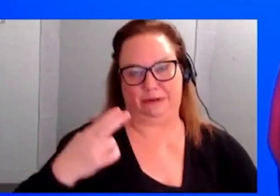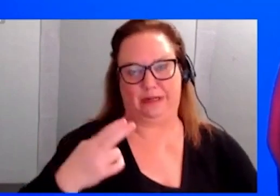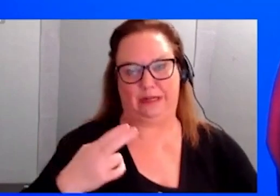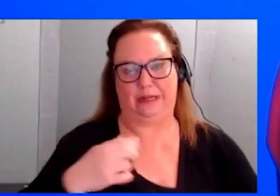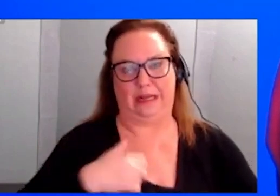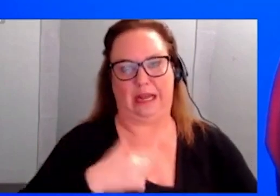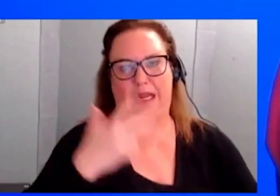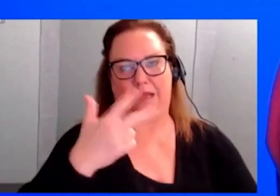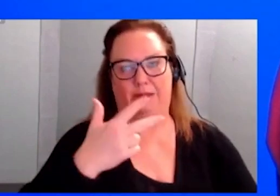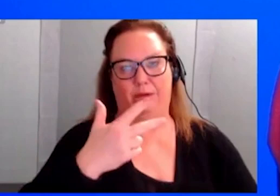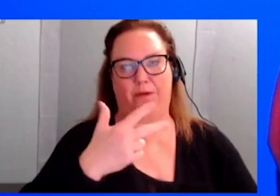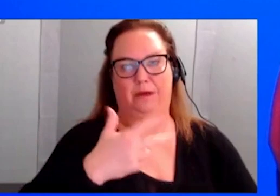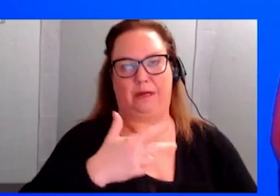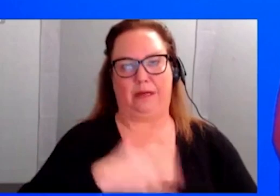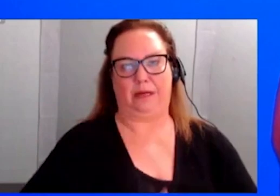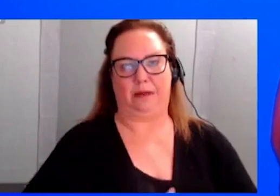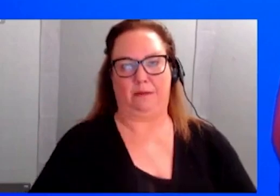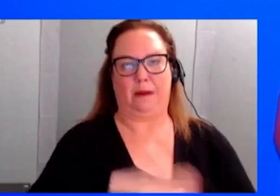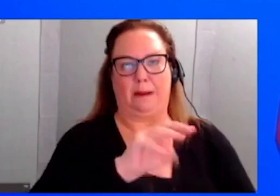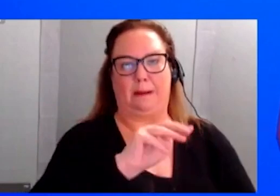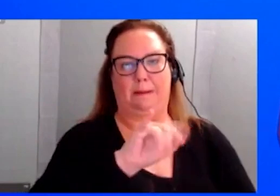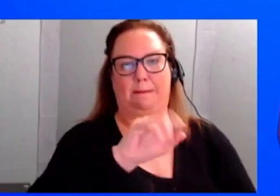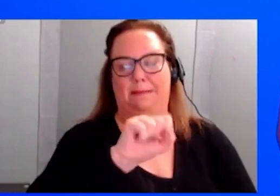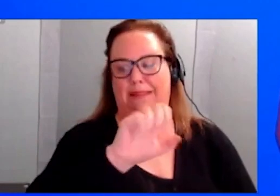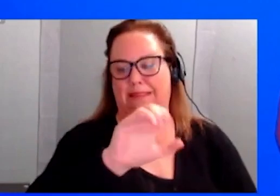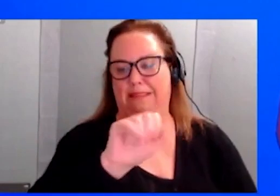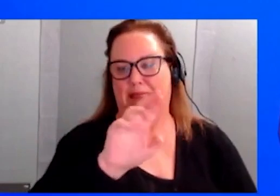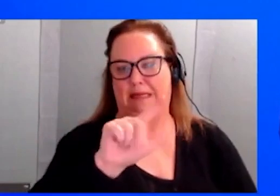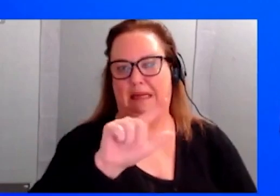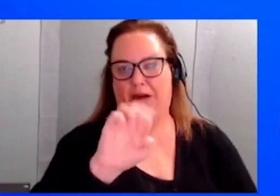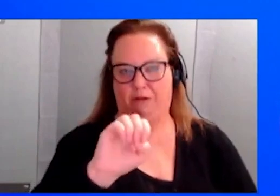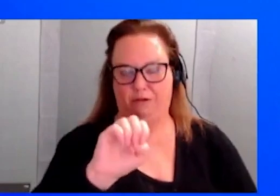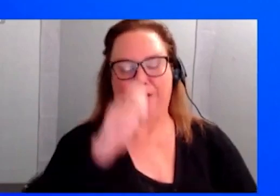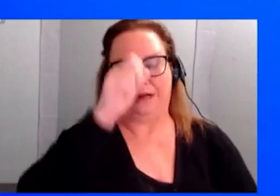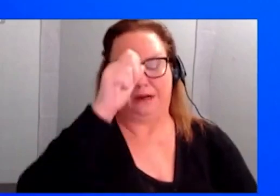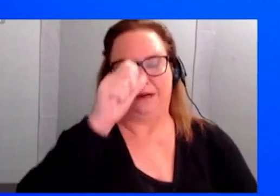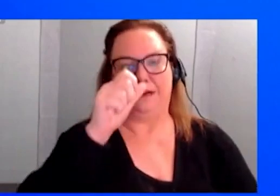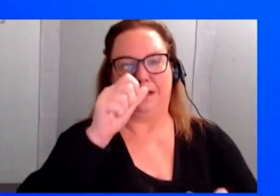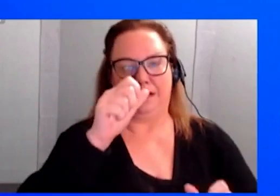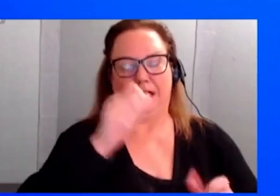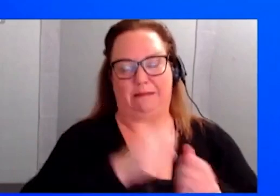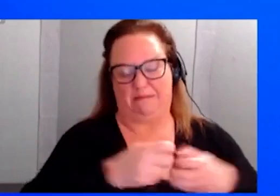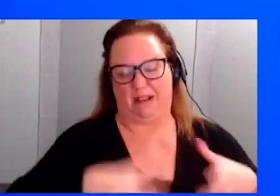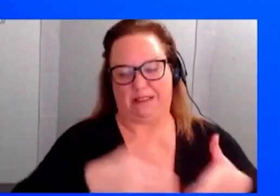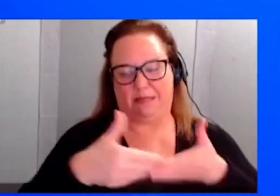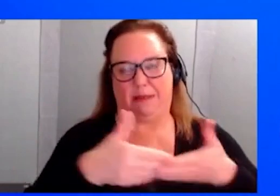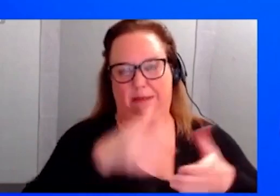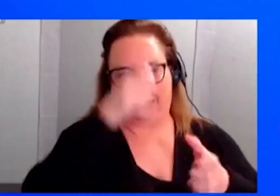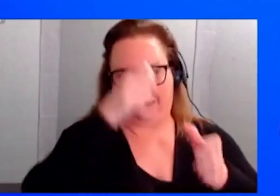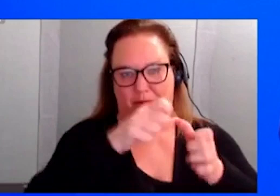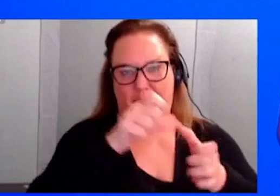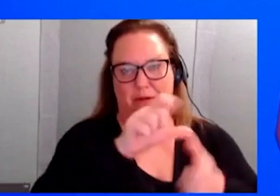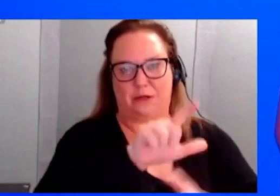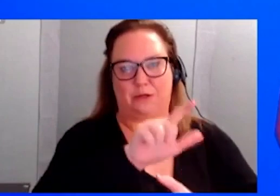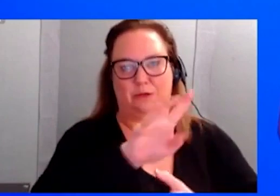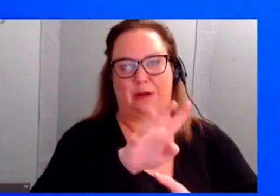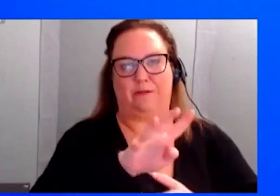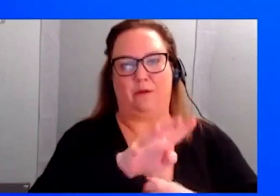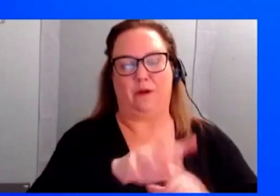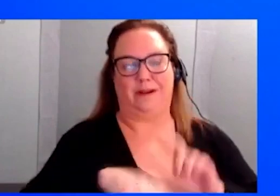previous miscarriages prior. And so I remember within 24 hours of getting a COVID positive